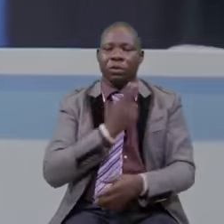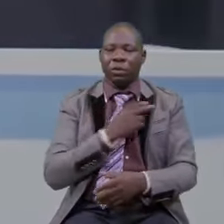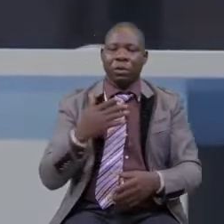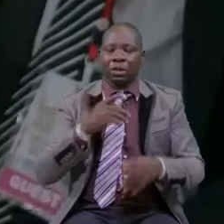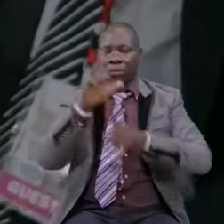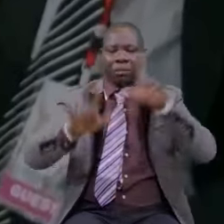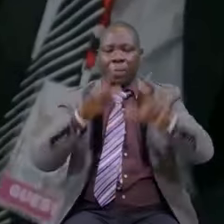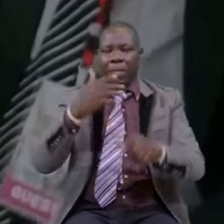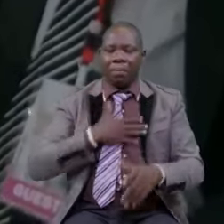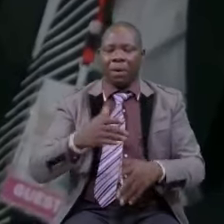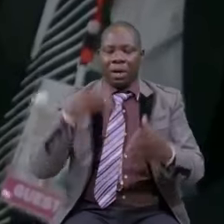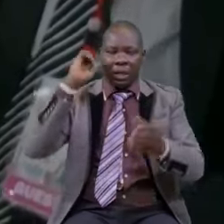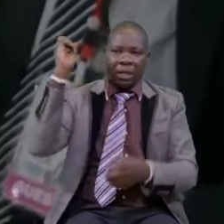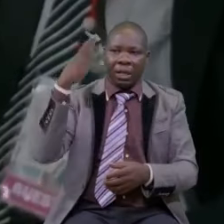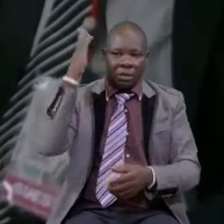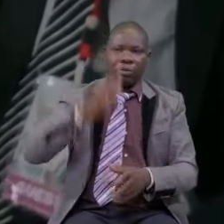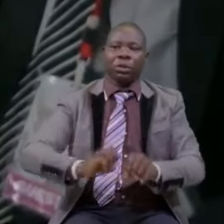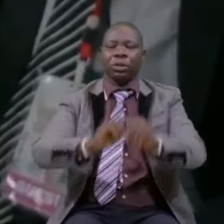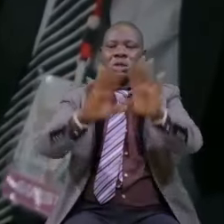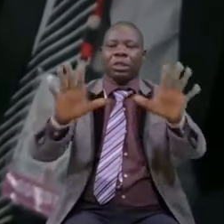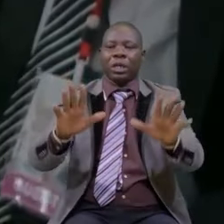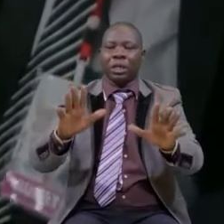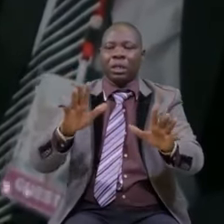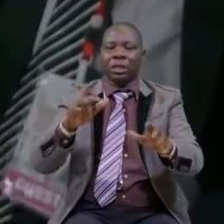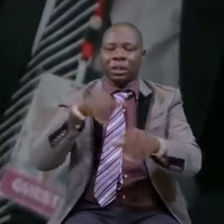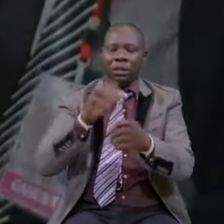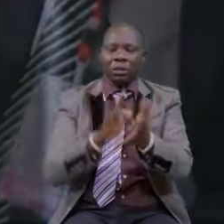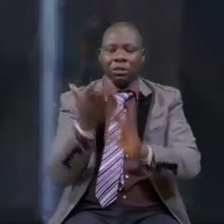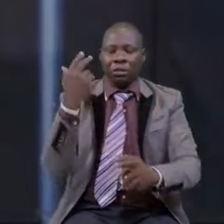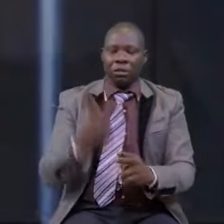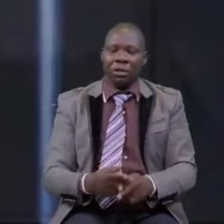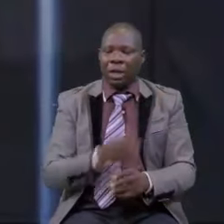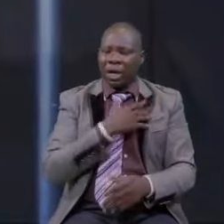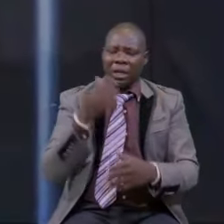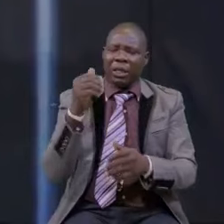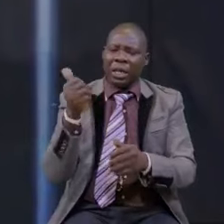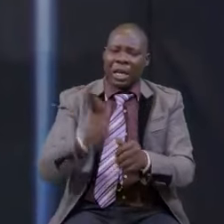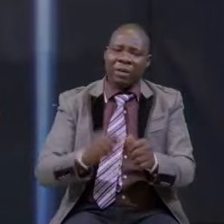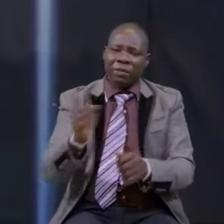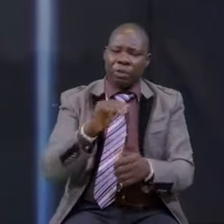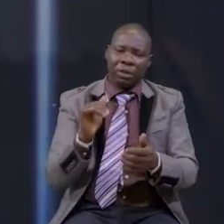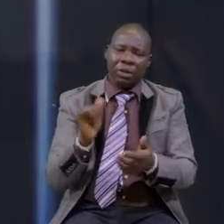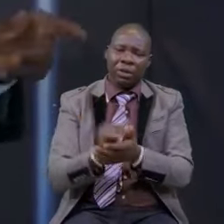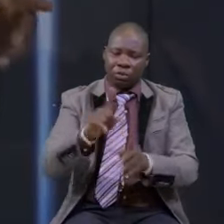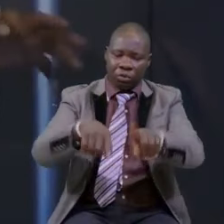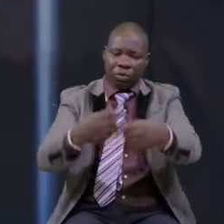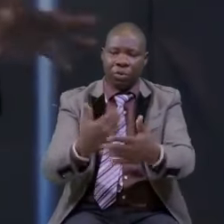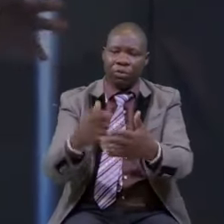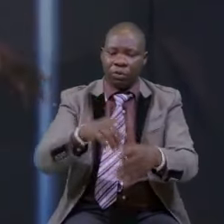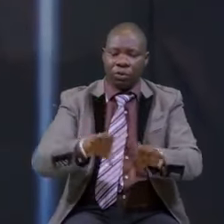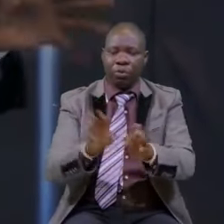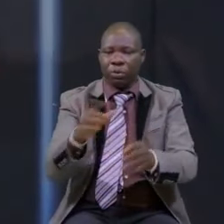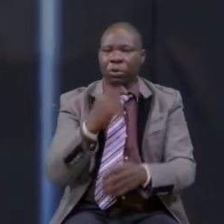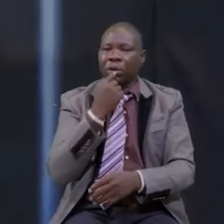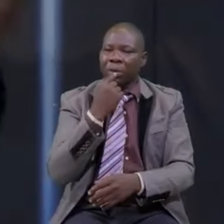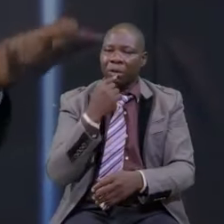shine. And everywhere you go, before you open your mouth, they even want to listen to you, because the oil is